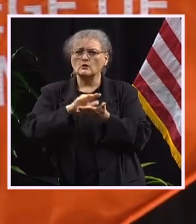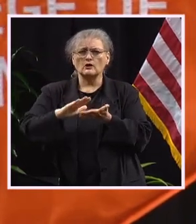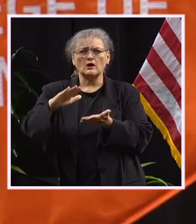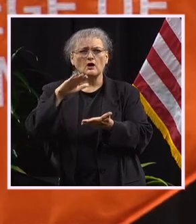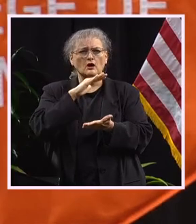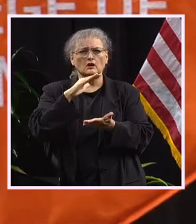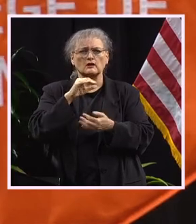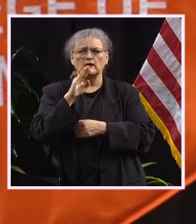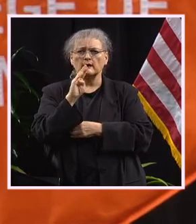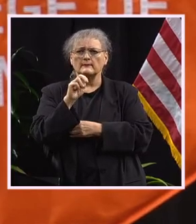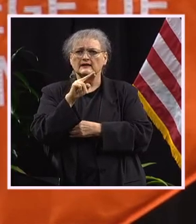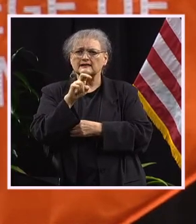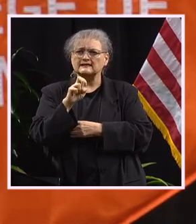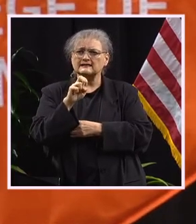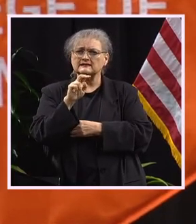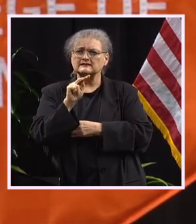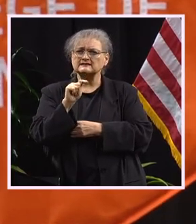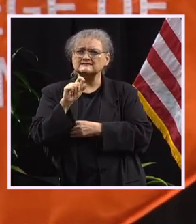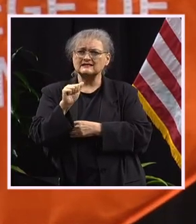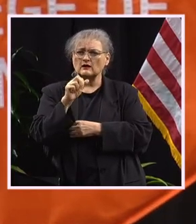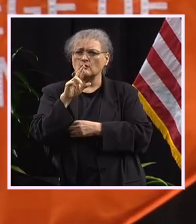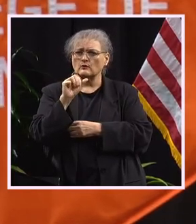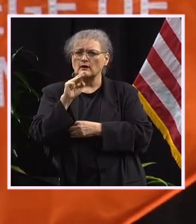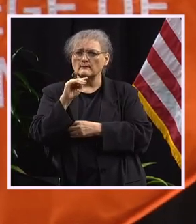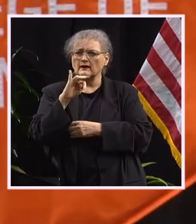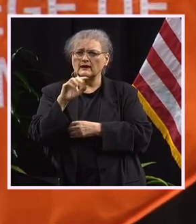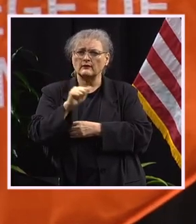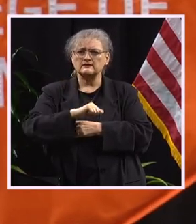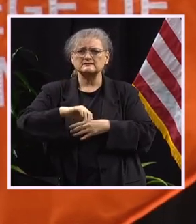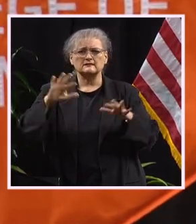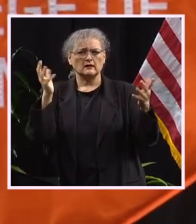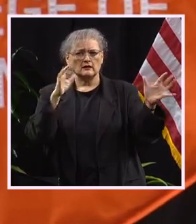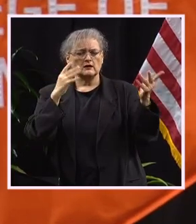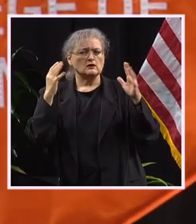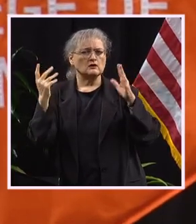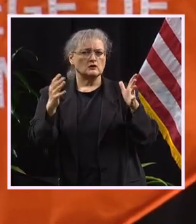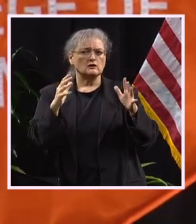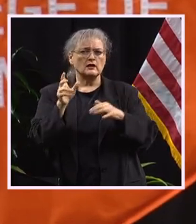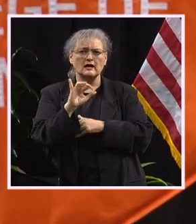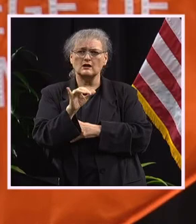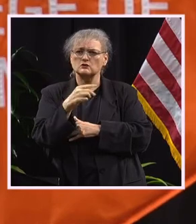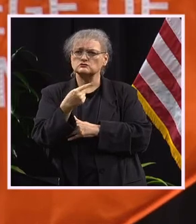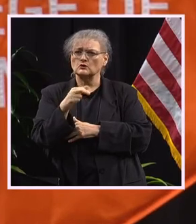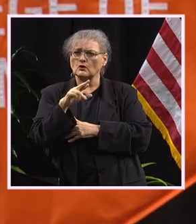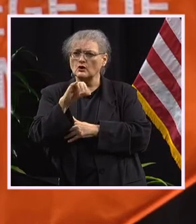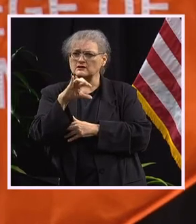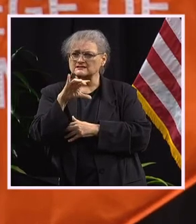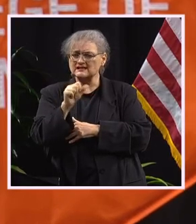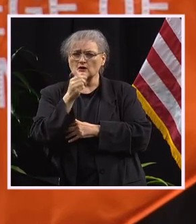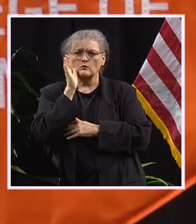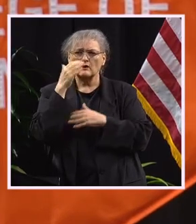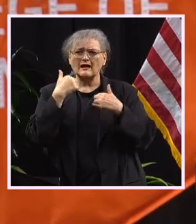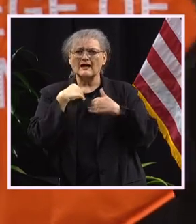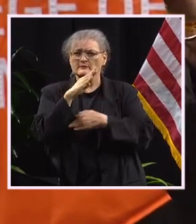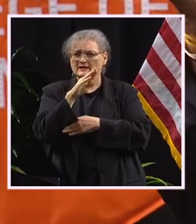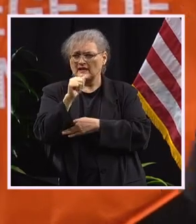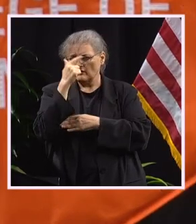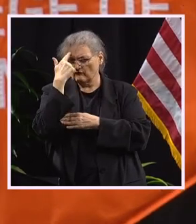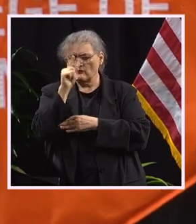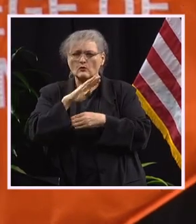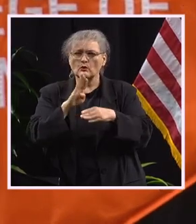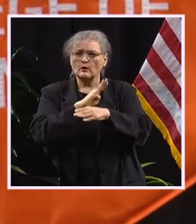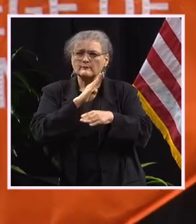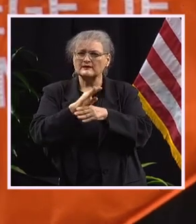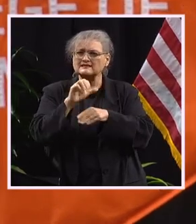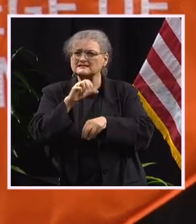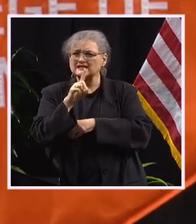Manita? Whose stepson, Daniel Ricardo Garcia, will be receiving his Bachelor of Business Administration today. Daniel, will you